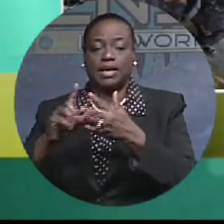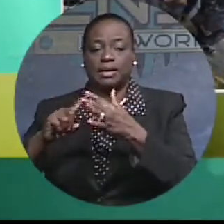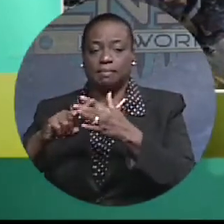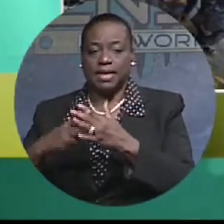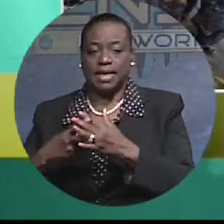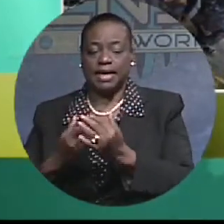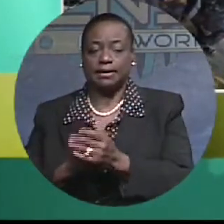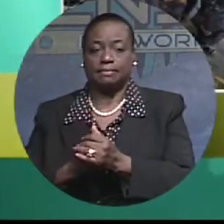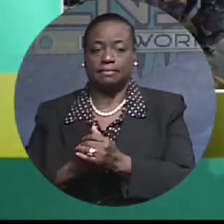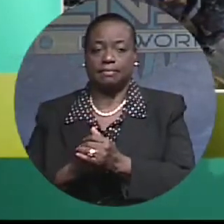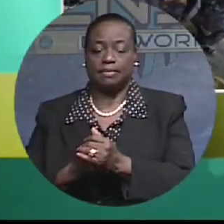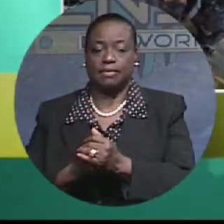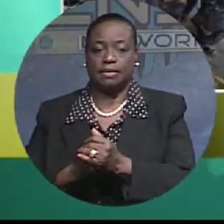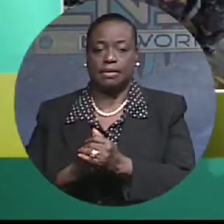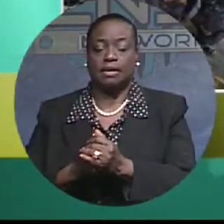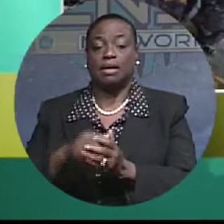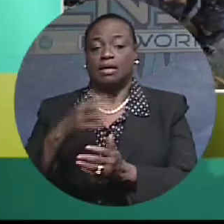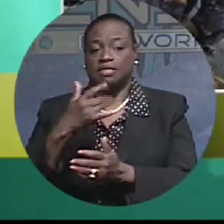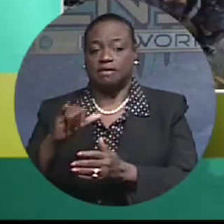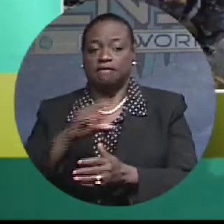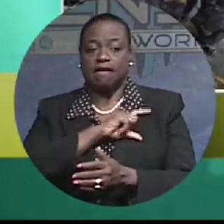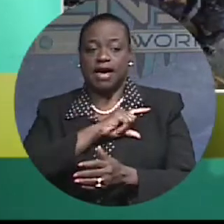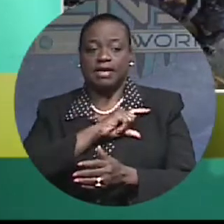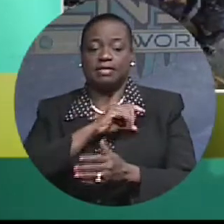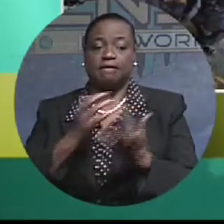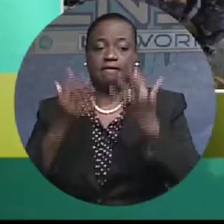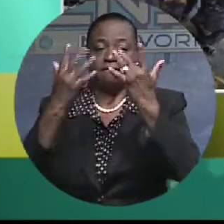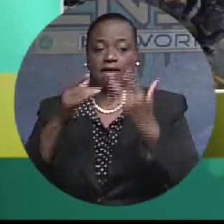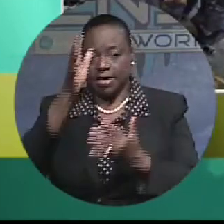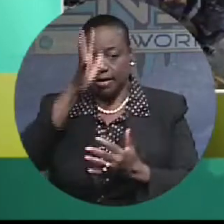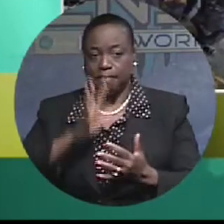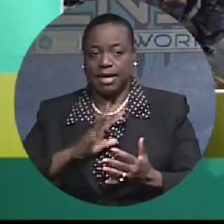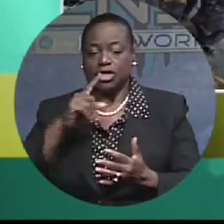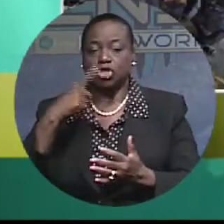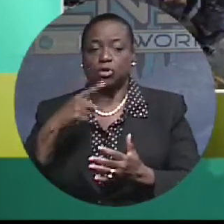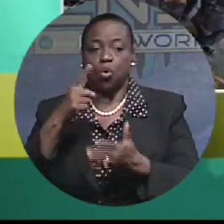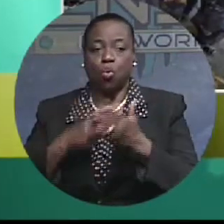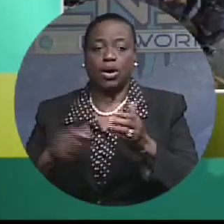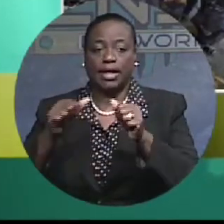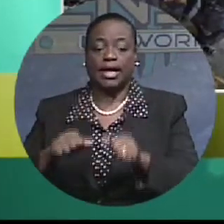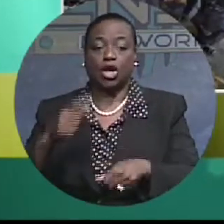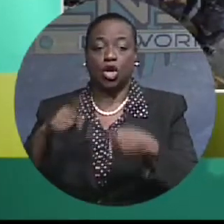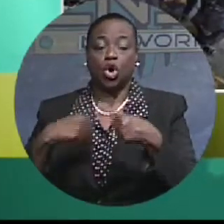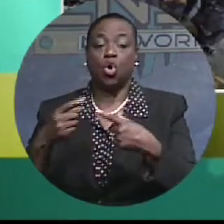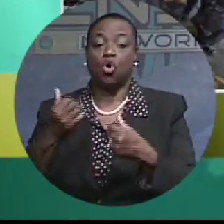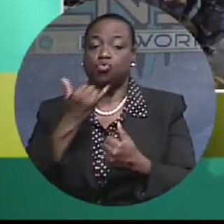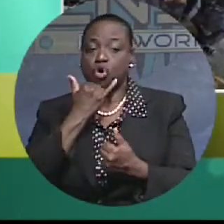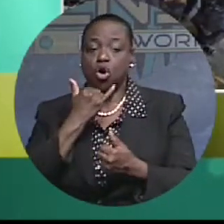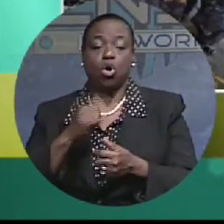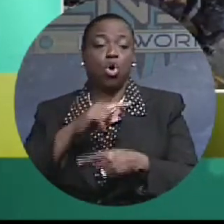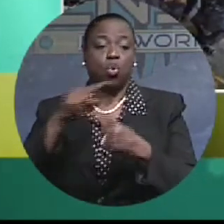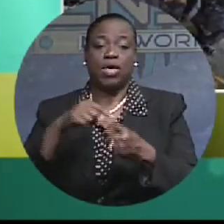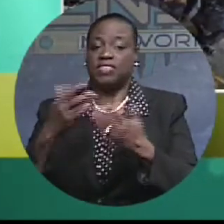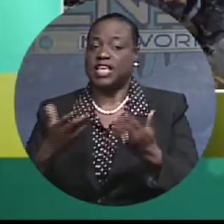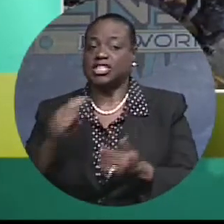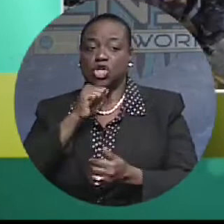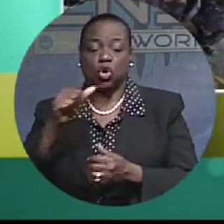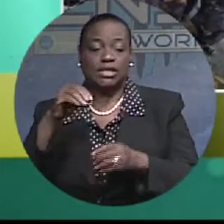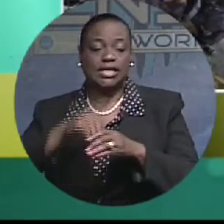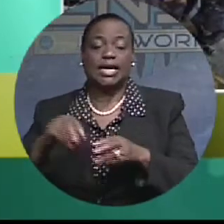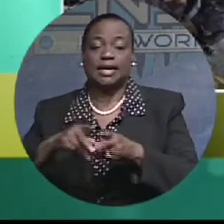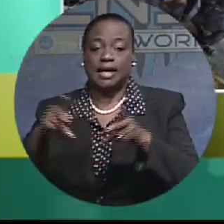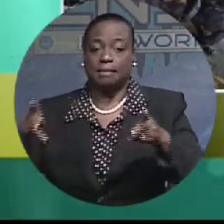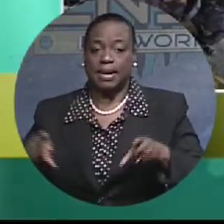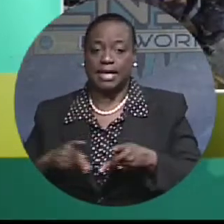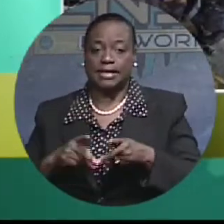used today of what can go wrong when the proper precautions aren't in place. It was the message today as a ceremony and exhibition marking Fire